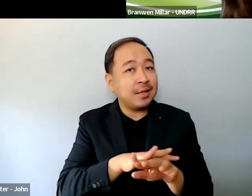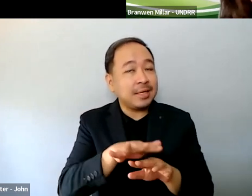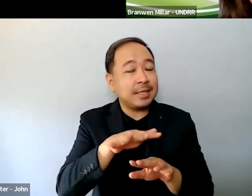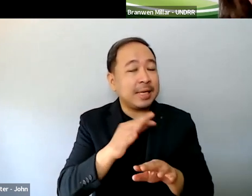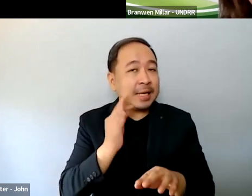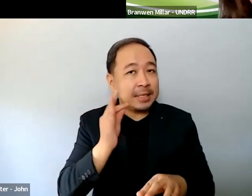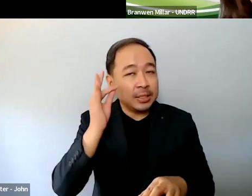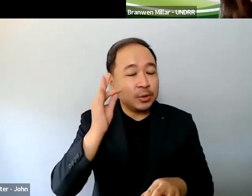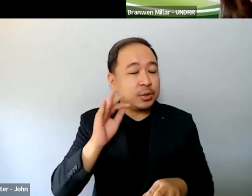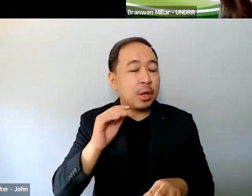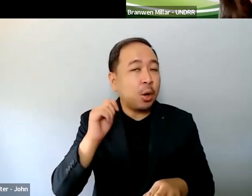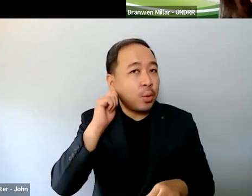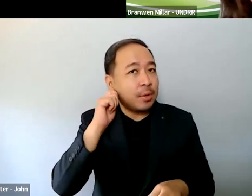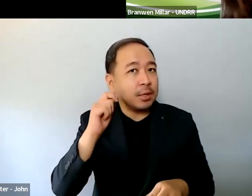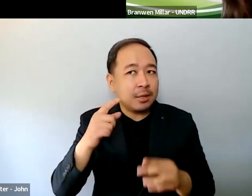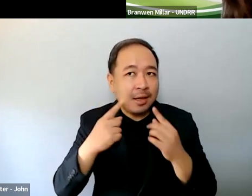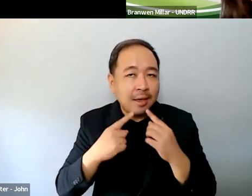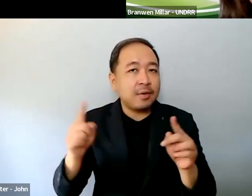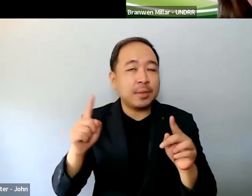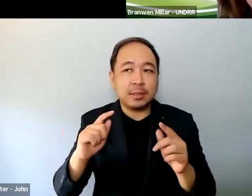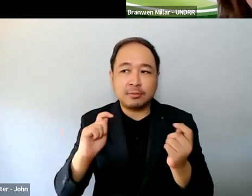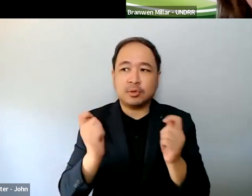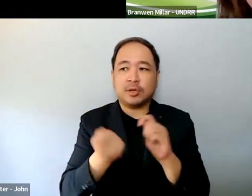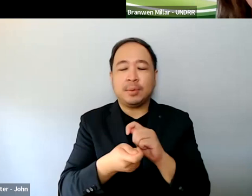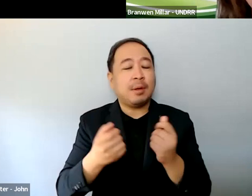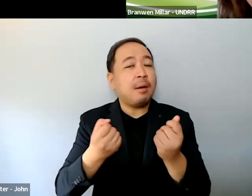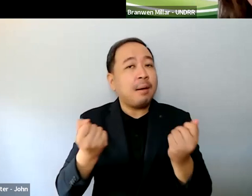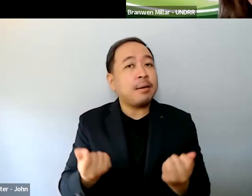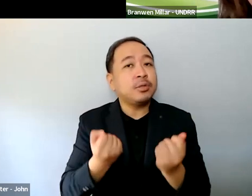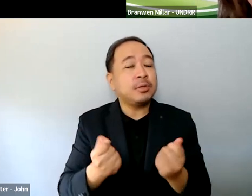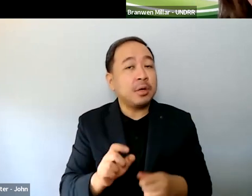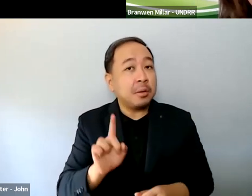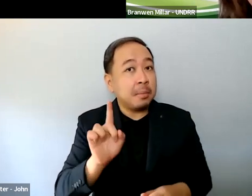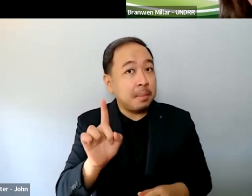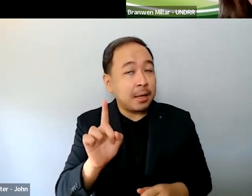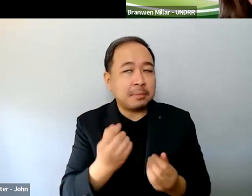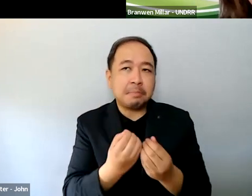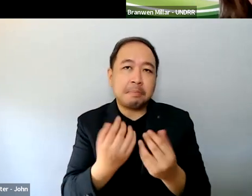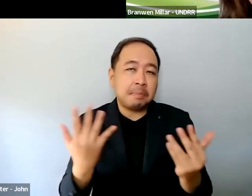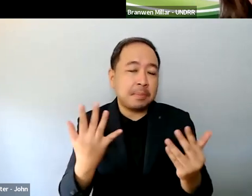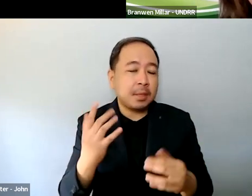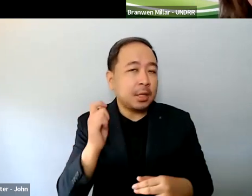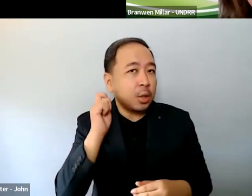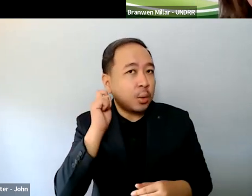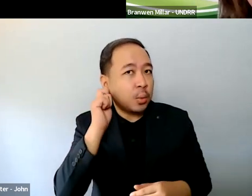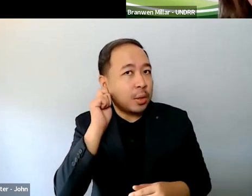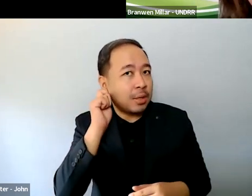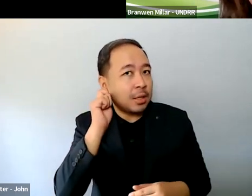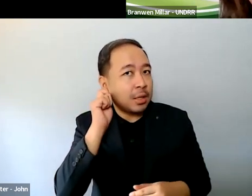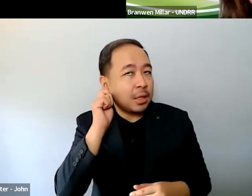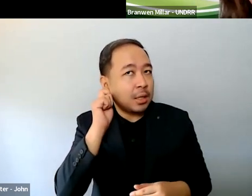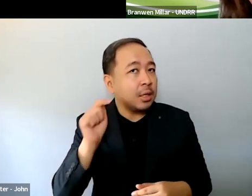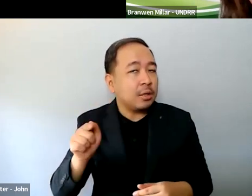for effective environmental stewardship and action. However, many women have taken action